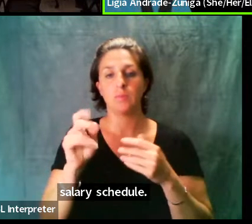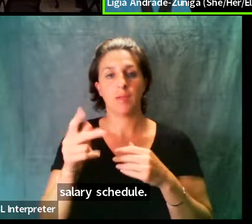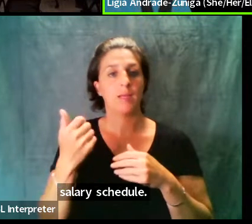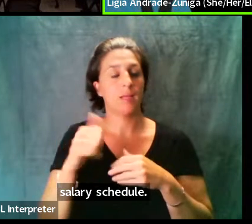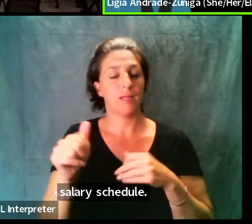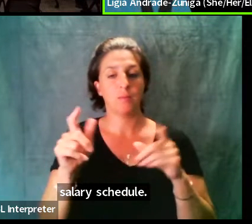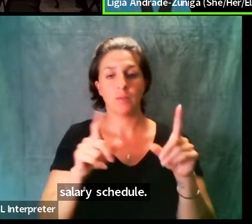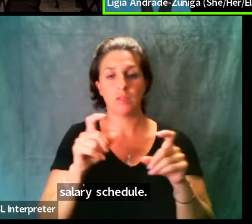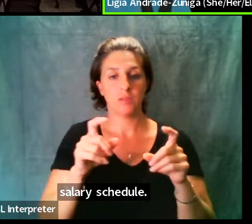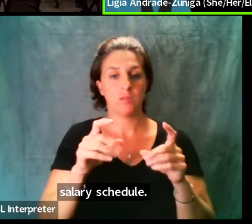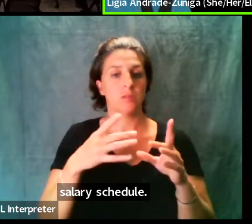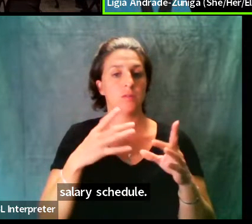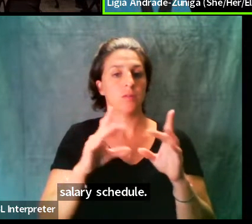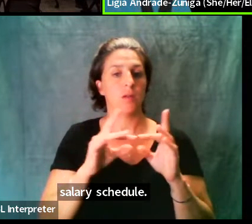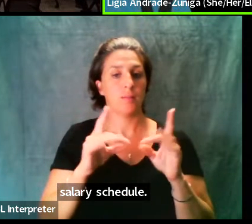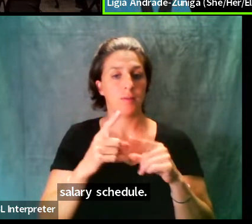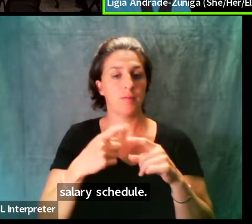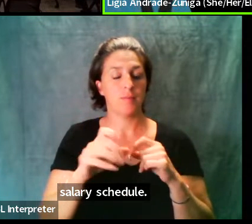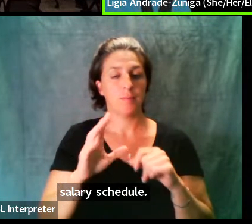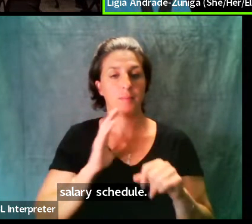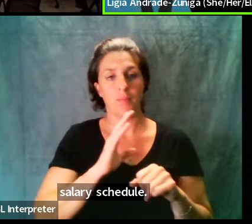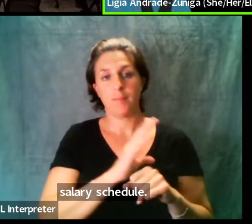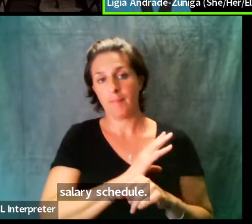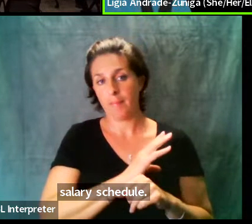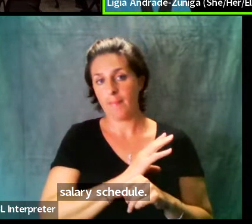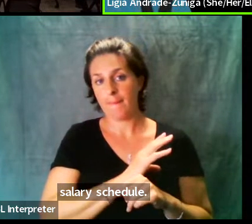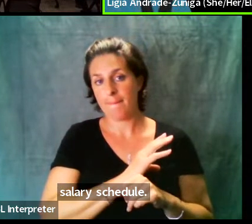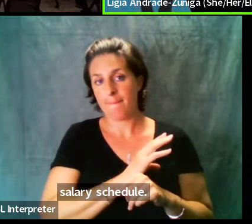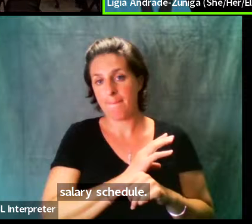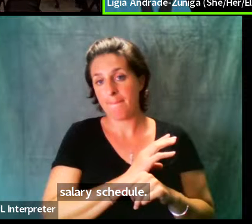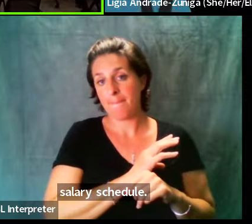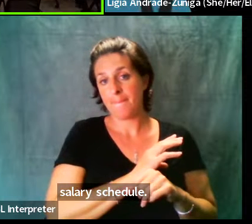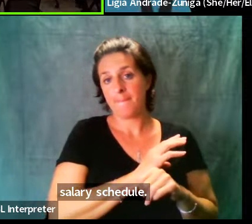any questions or comments from the board?